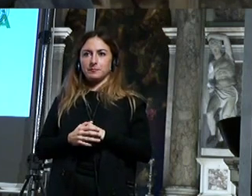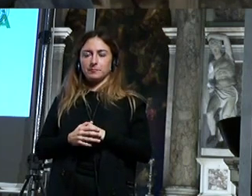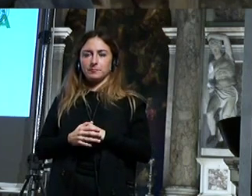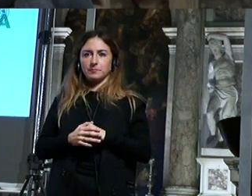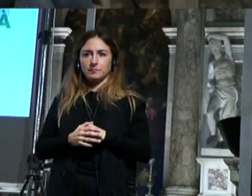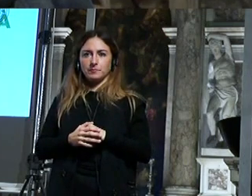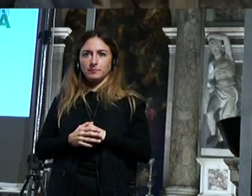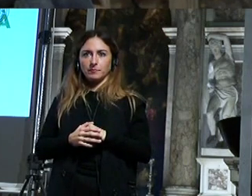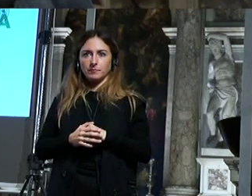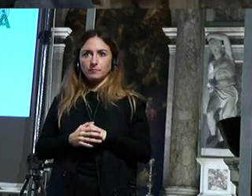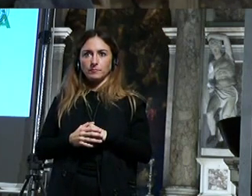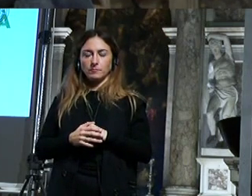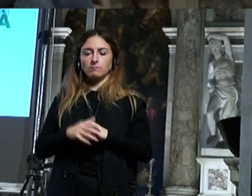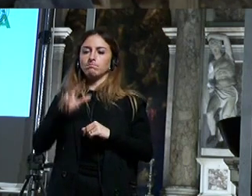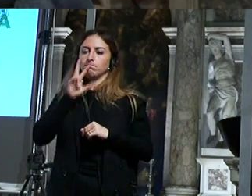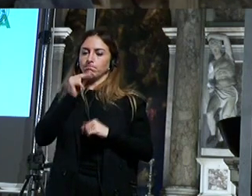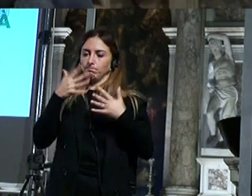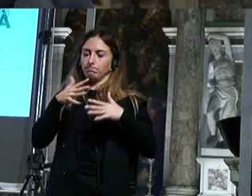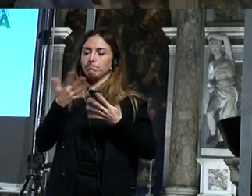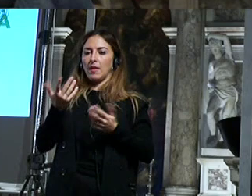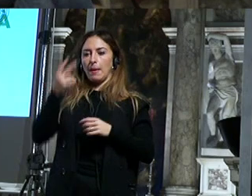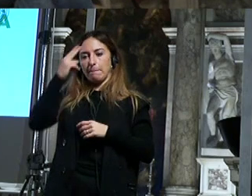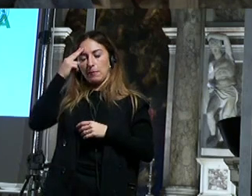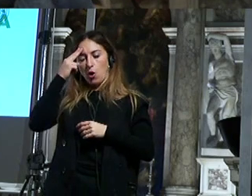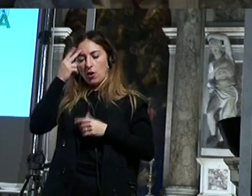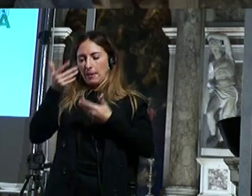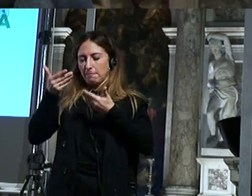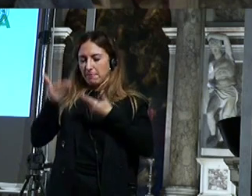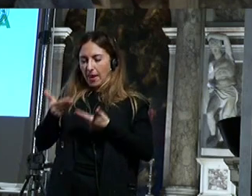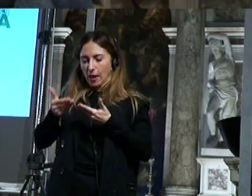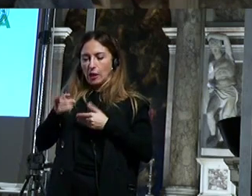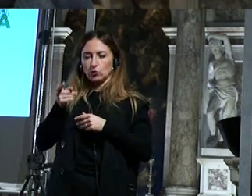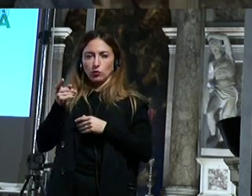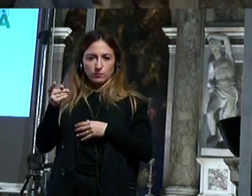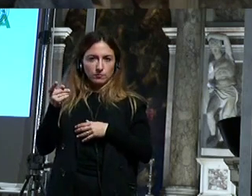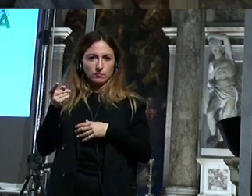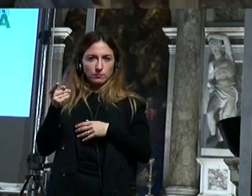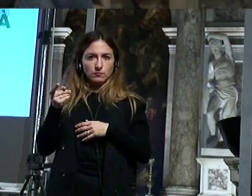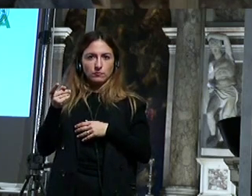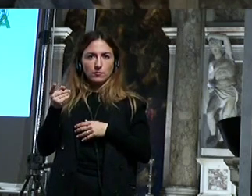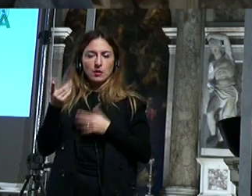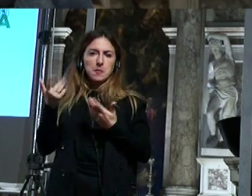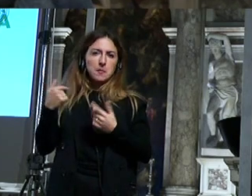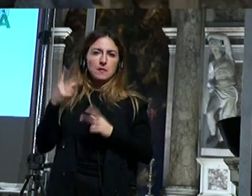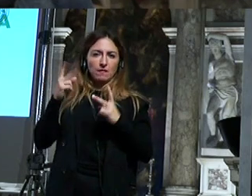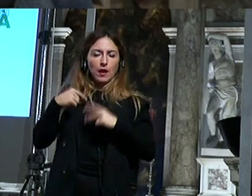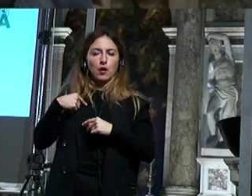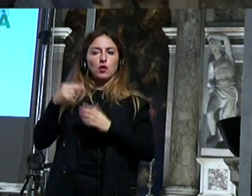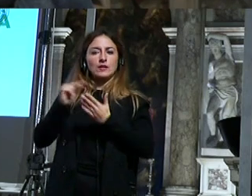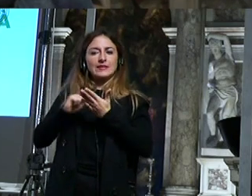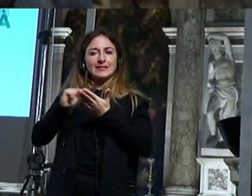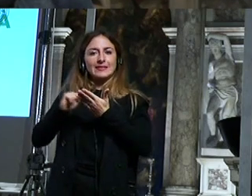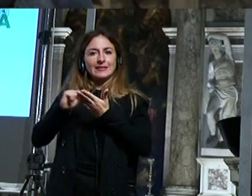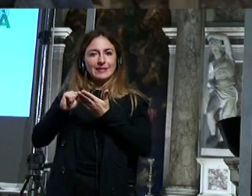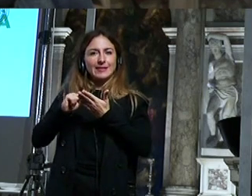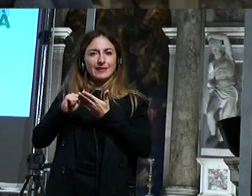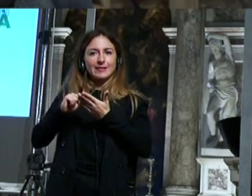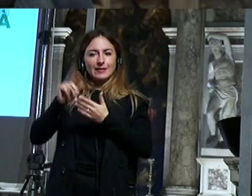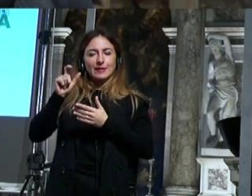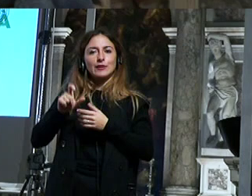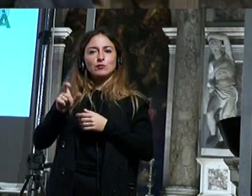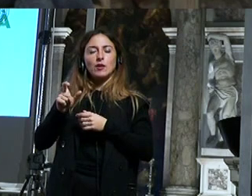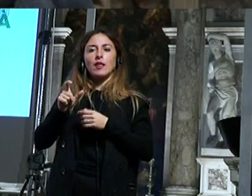that actually... I had the pleasure of being a writer in residence at a neuroscience center at